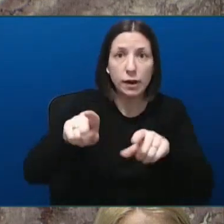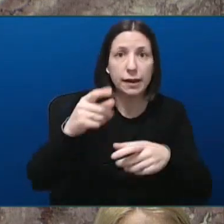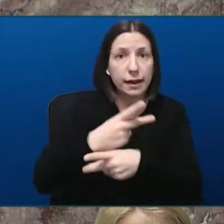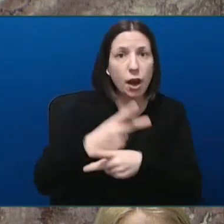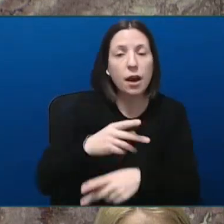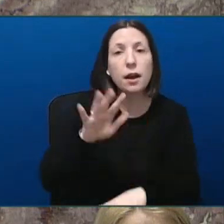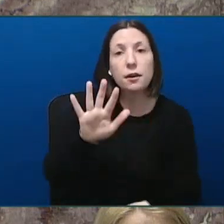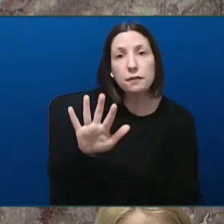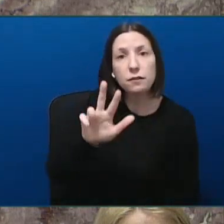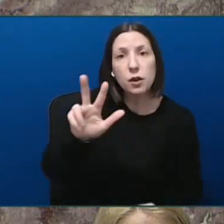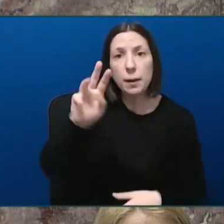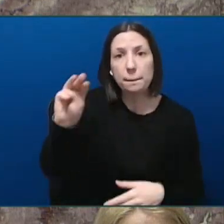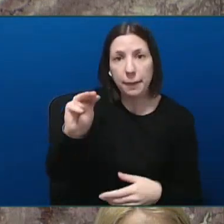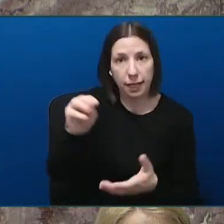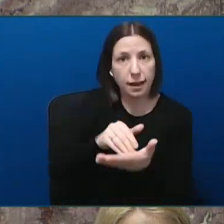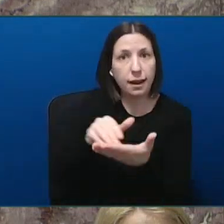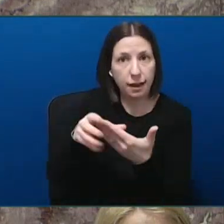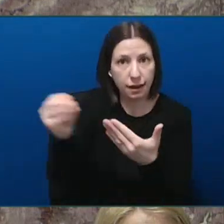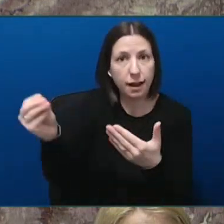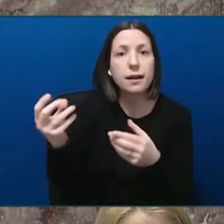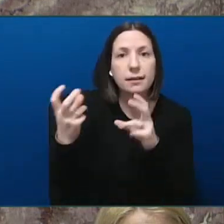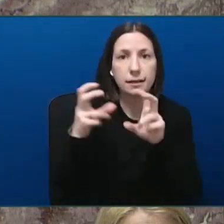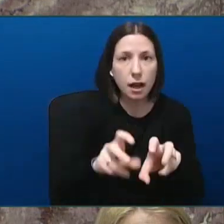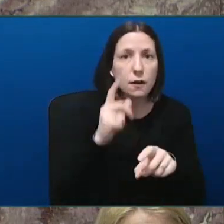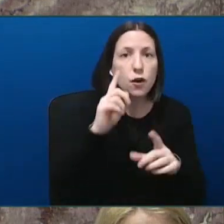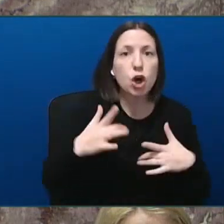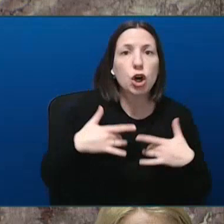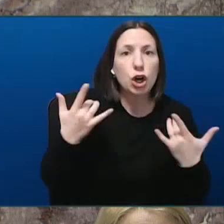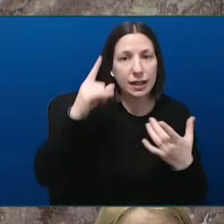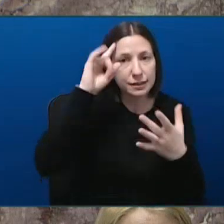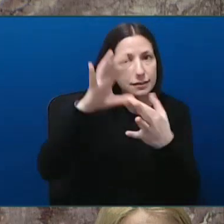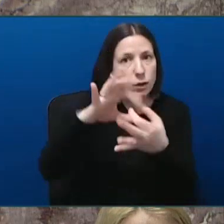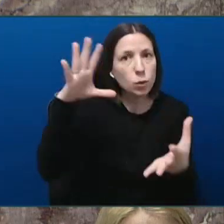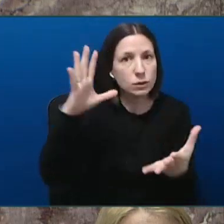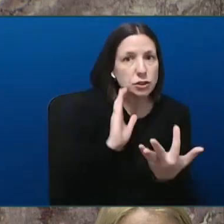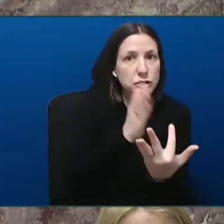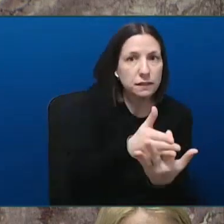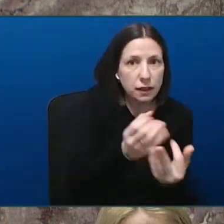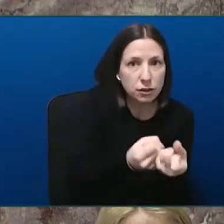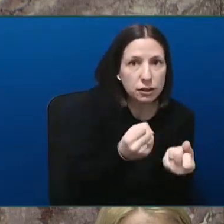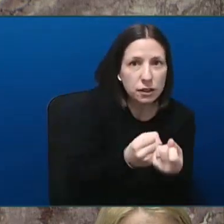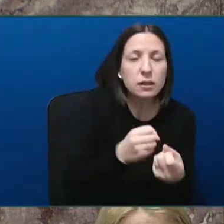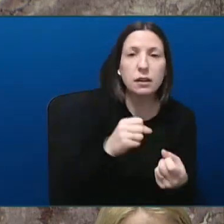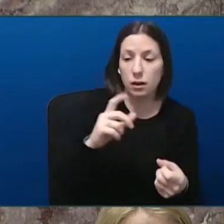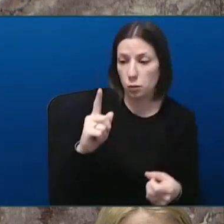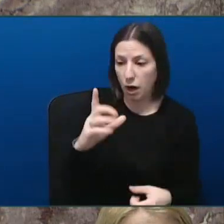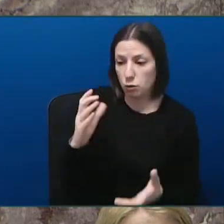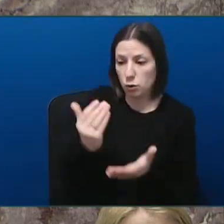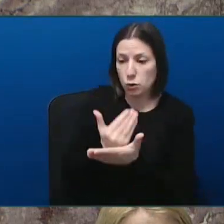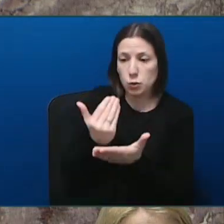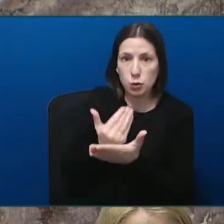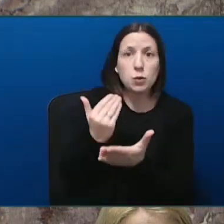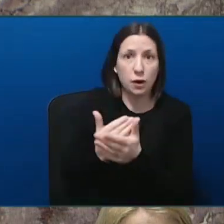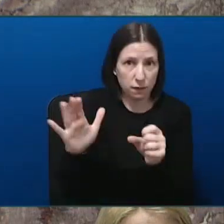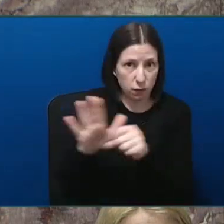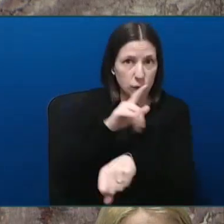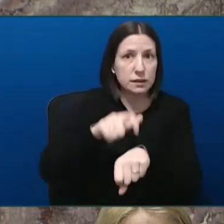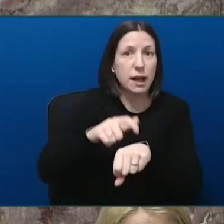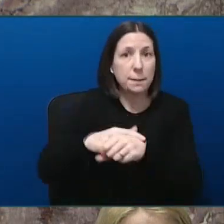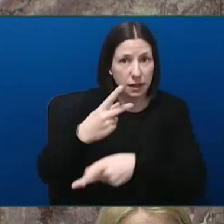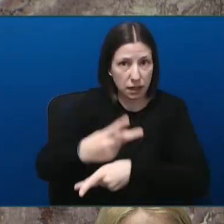early psychosis intervention supports, including 100 new full-time care providers in the system. There's just no question that the